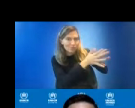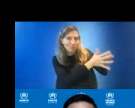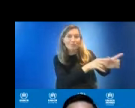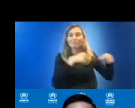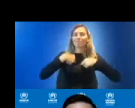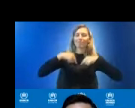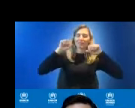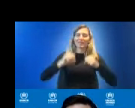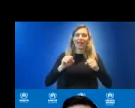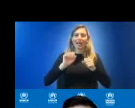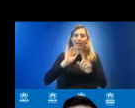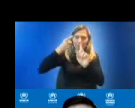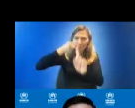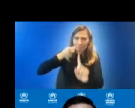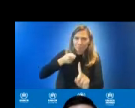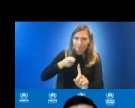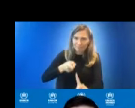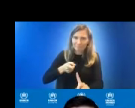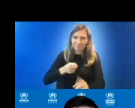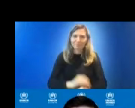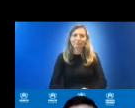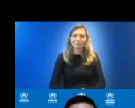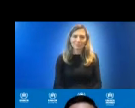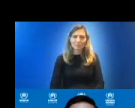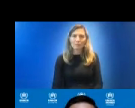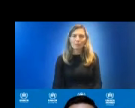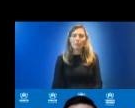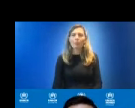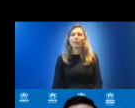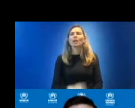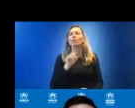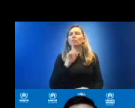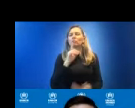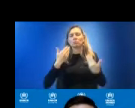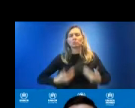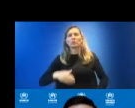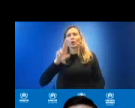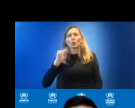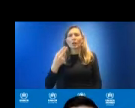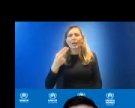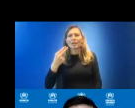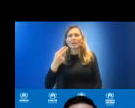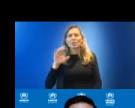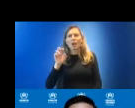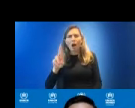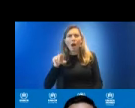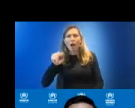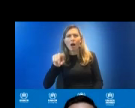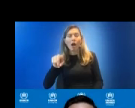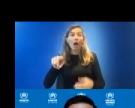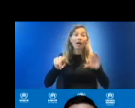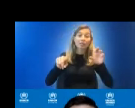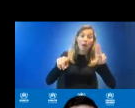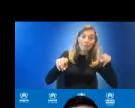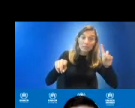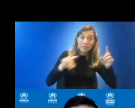succinct and just talk a little bit from UNHCR's experience, how we found engaging with the CRPD in particular,